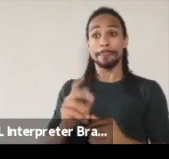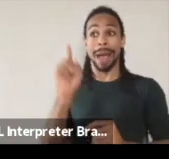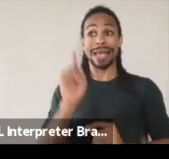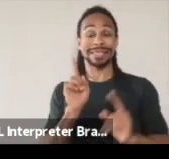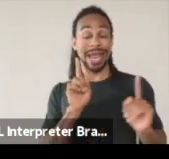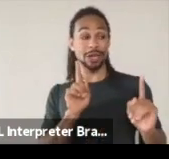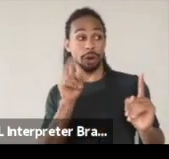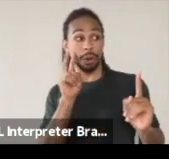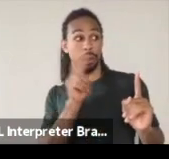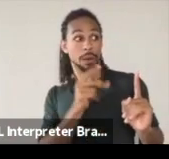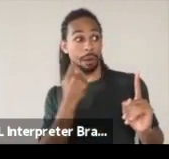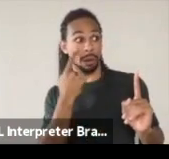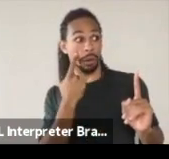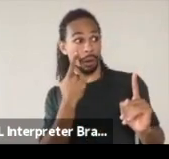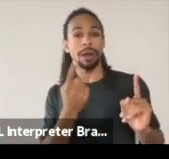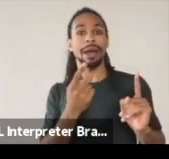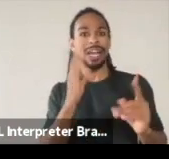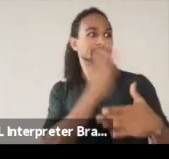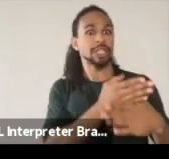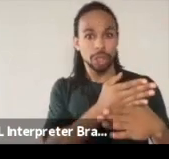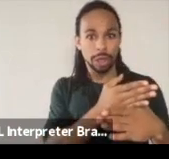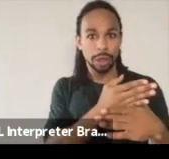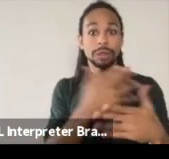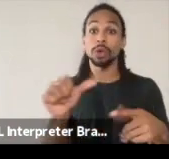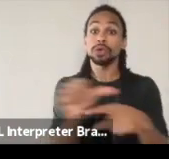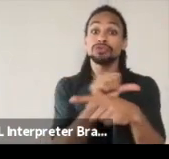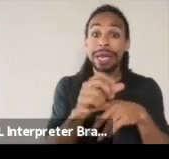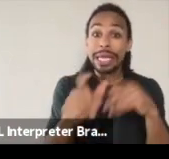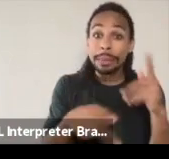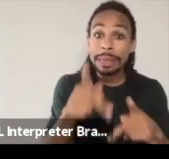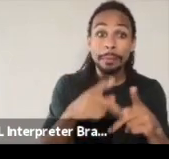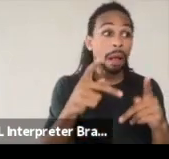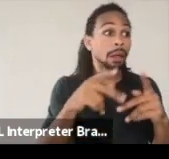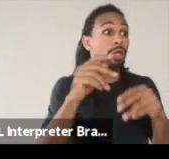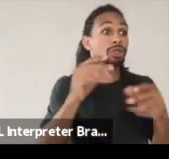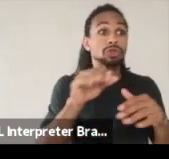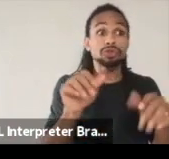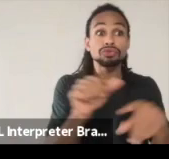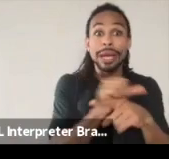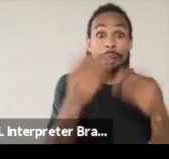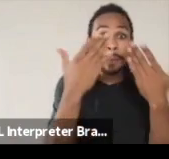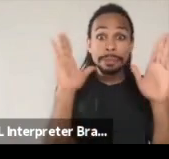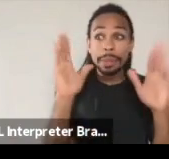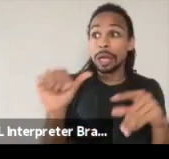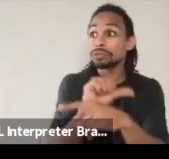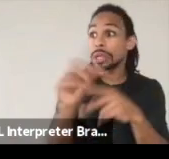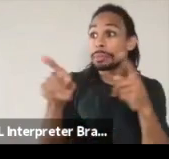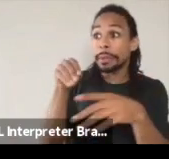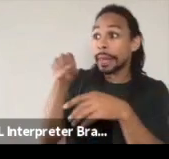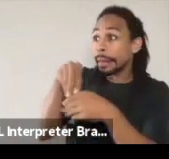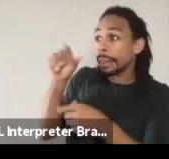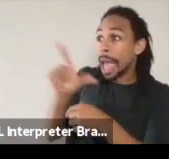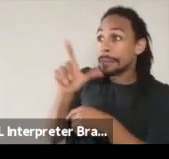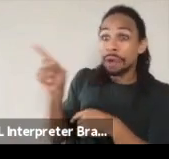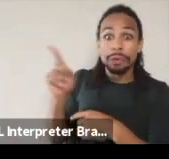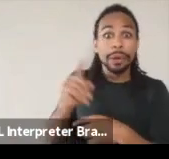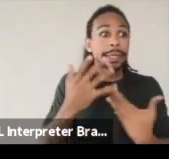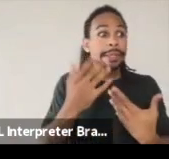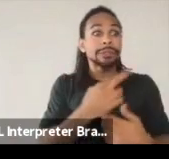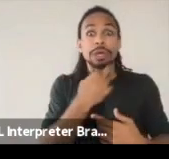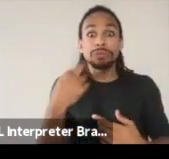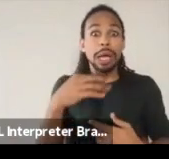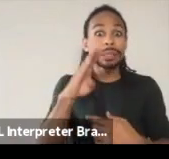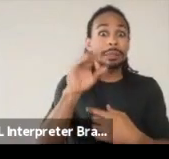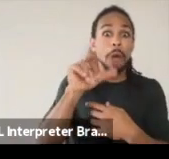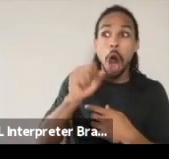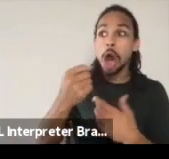communities, training the public, training folks at libraries on public transportation, in restaurants and bars about how